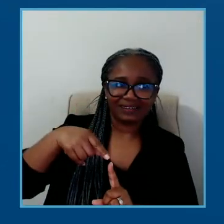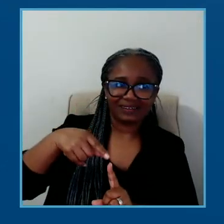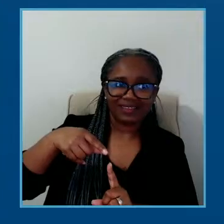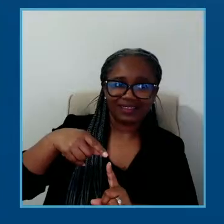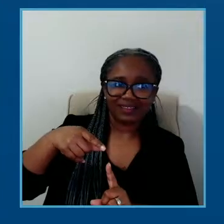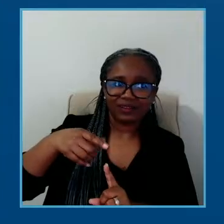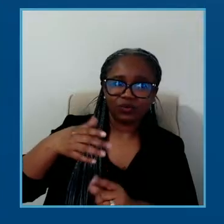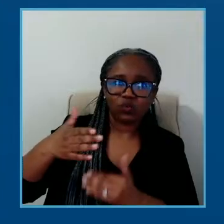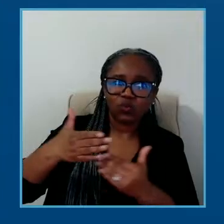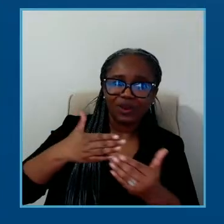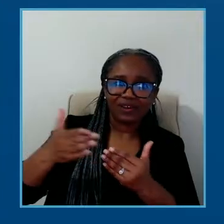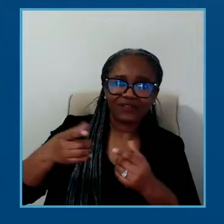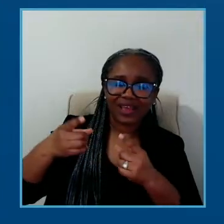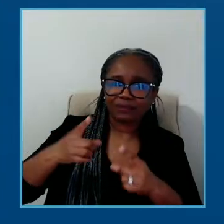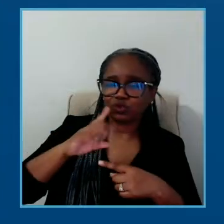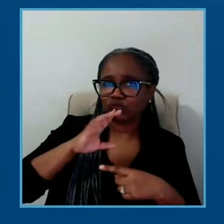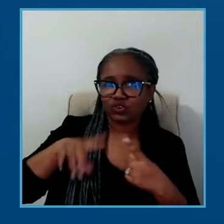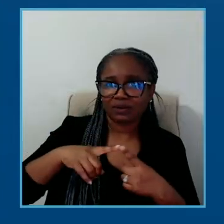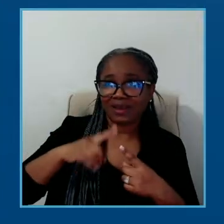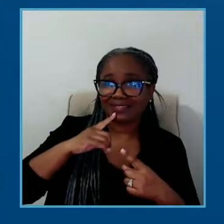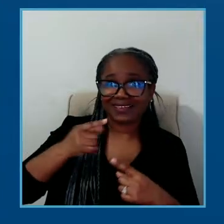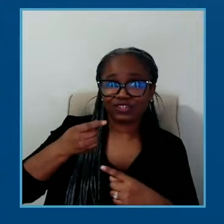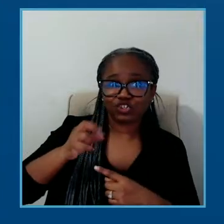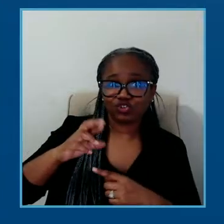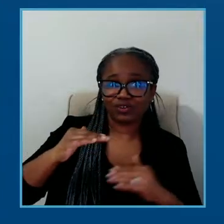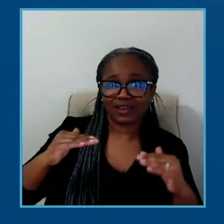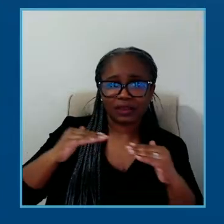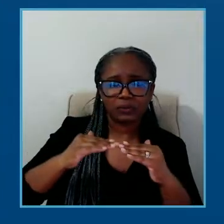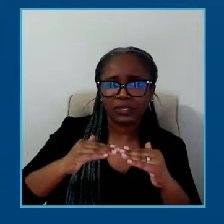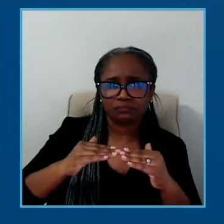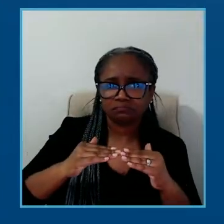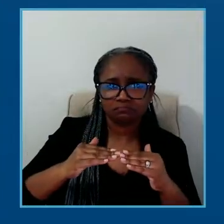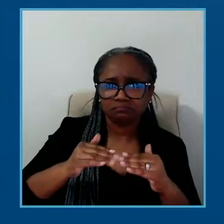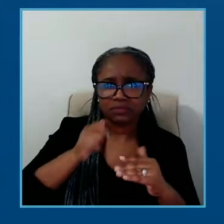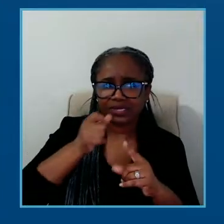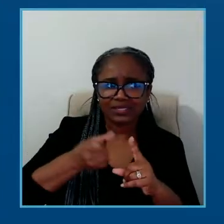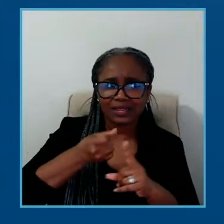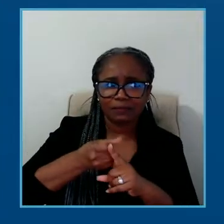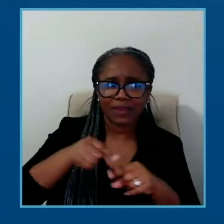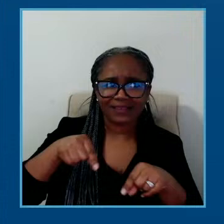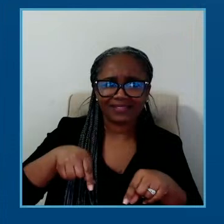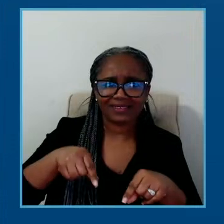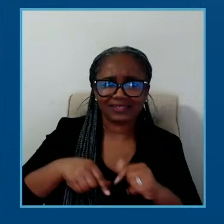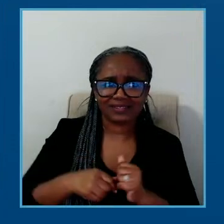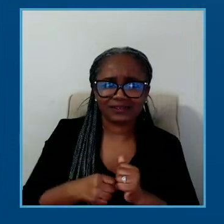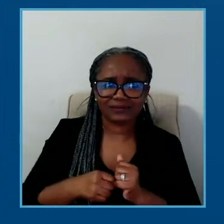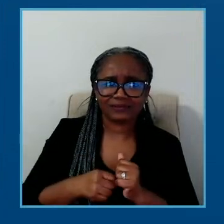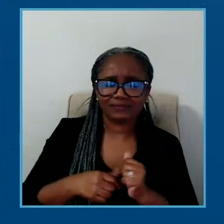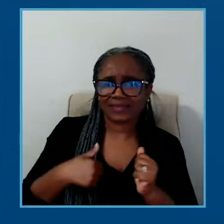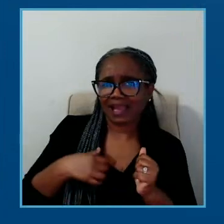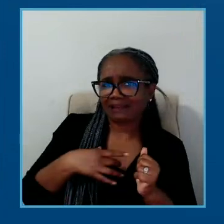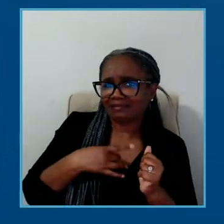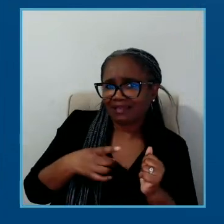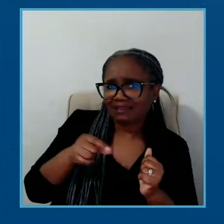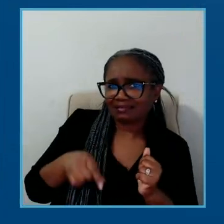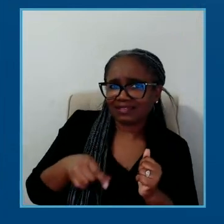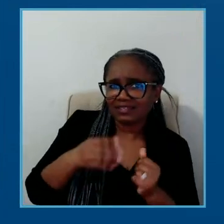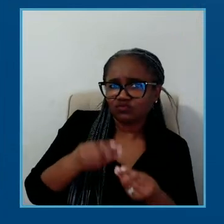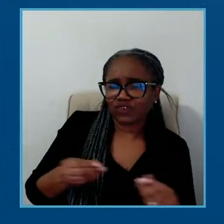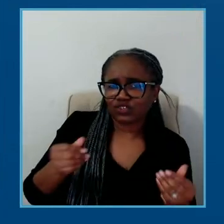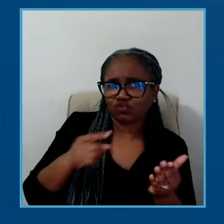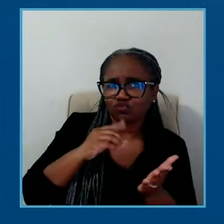made by the larger body. I really like this resolution because it